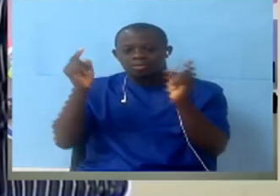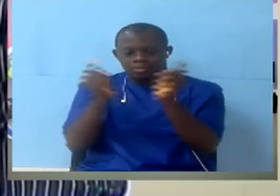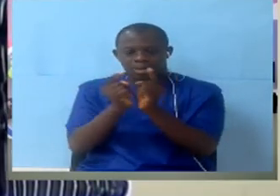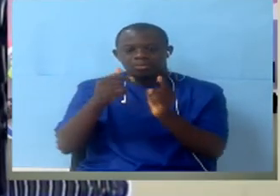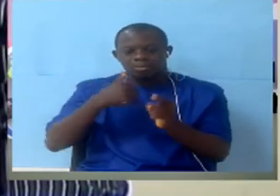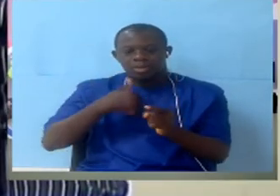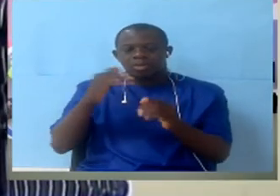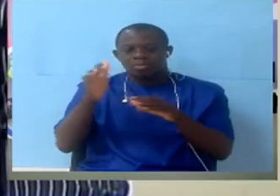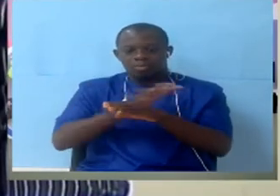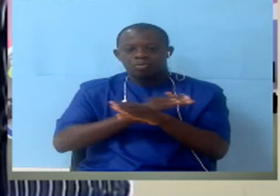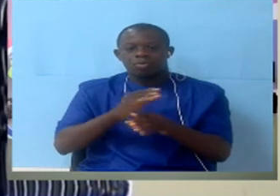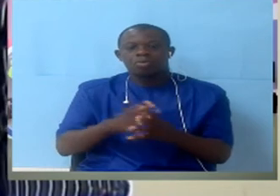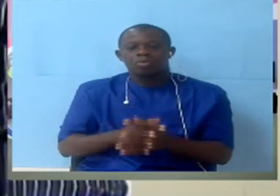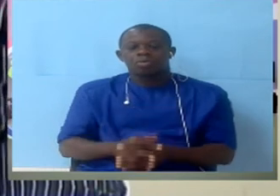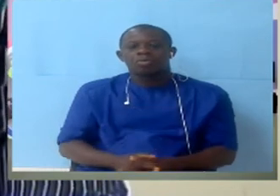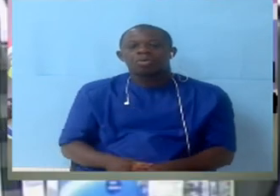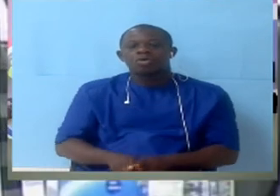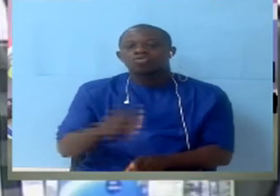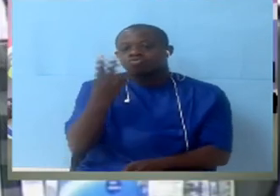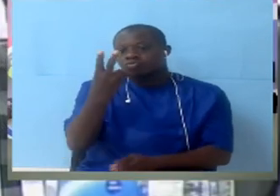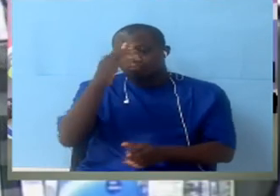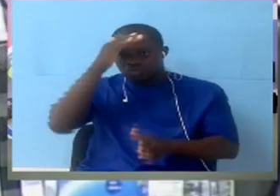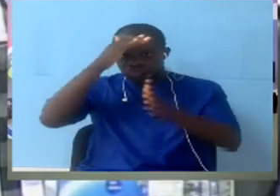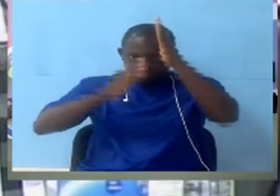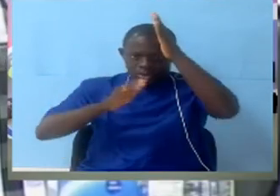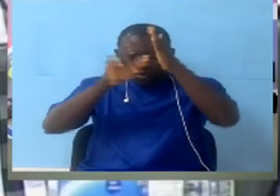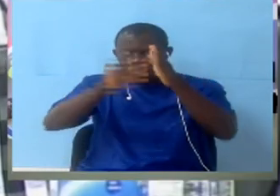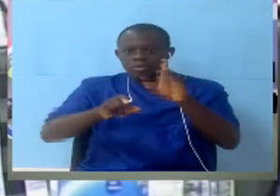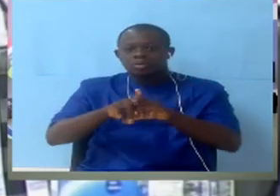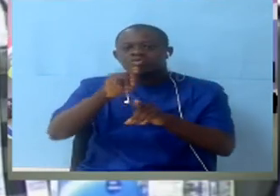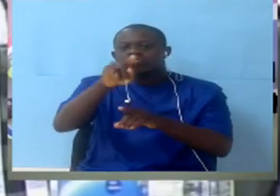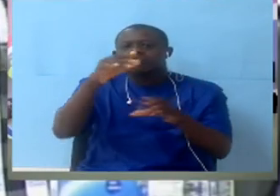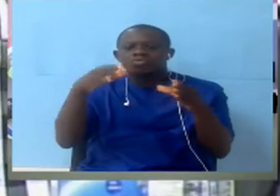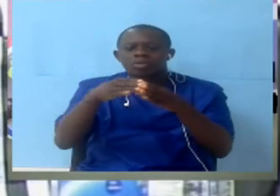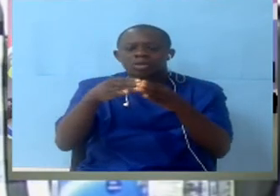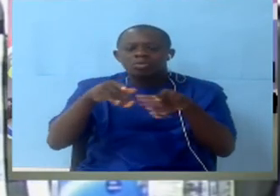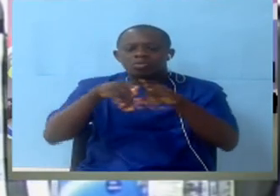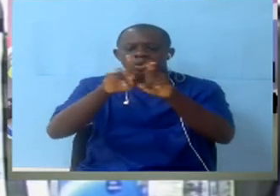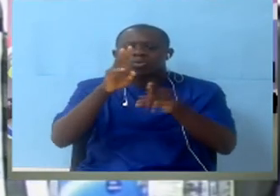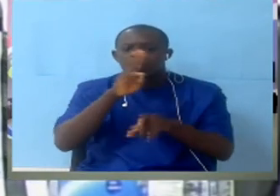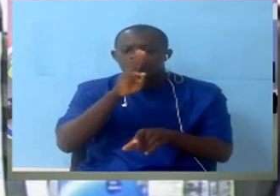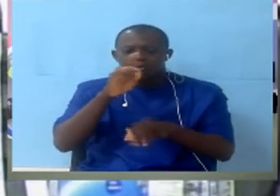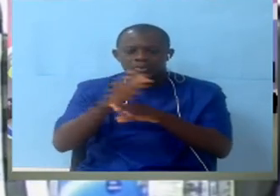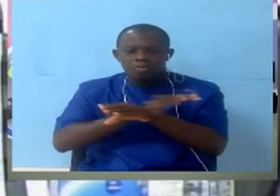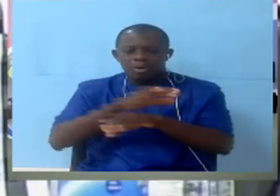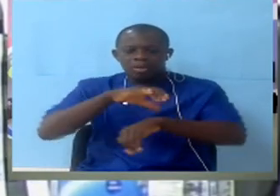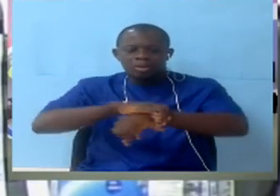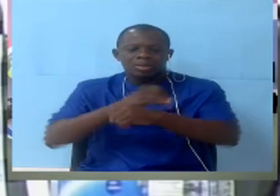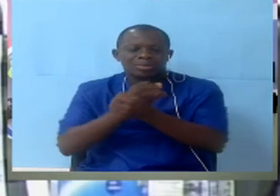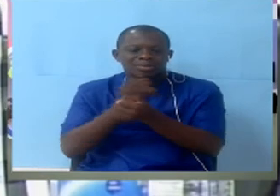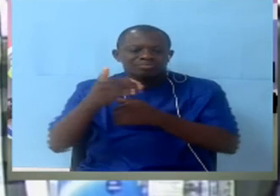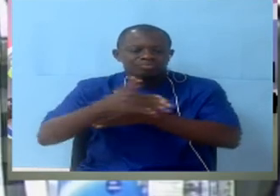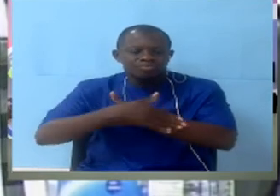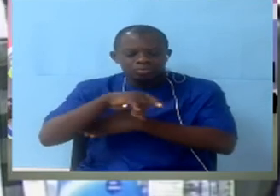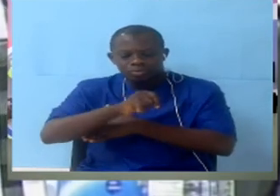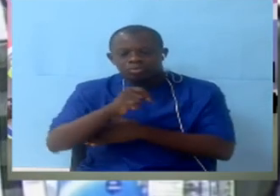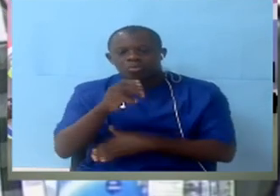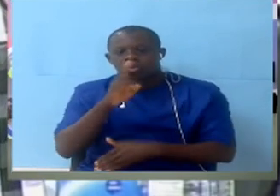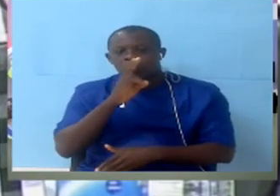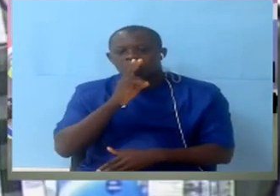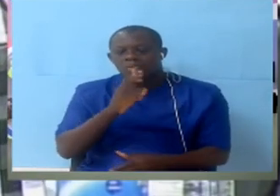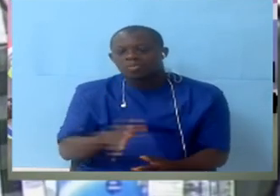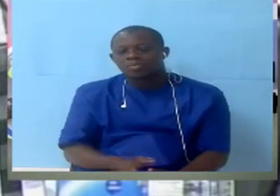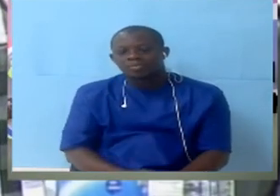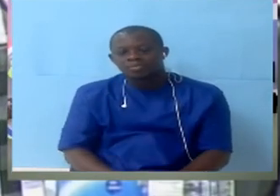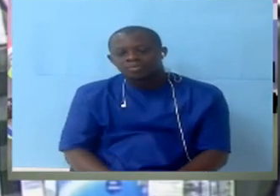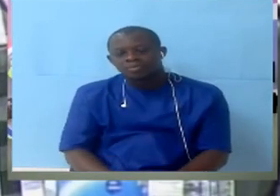detained together? Two soldiers. Where are you detained together with? Yeni njuma lel muranyo kanje sindi nyo kanje. Not of kabin